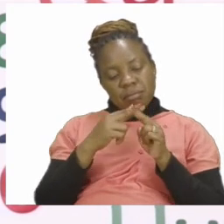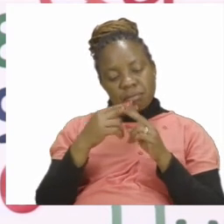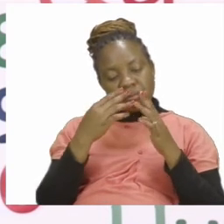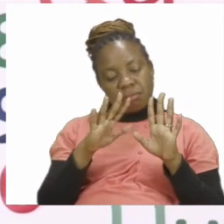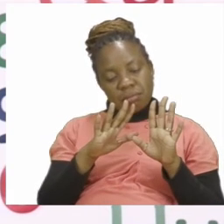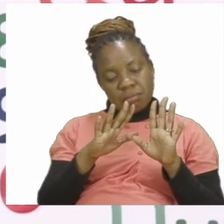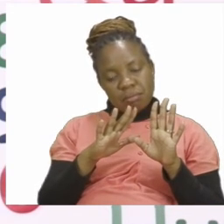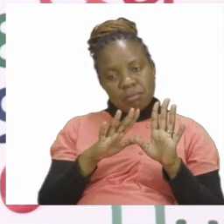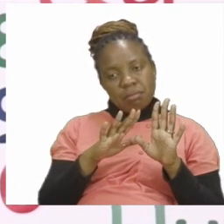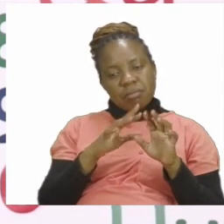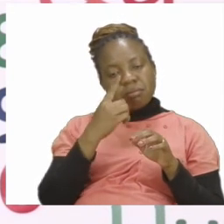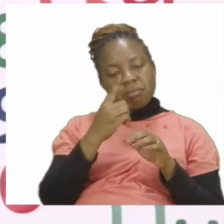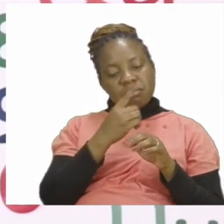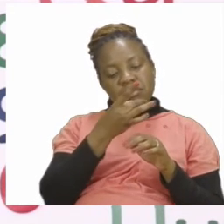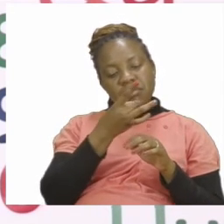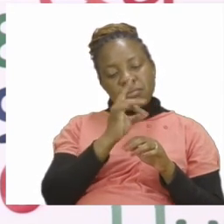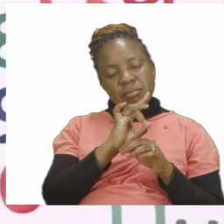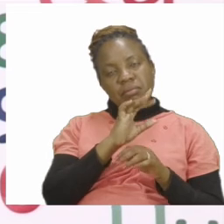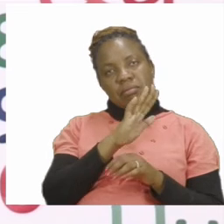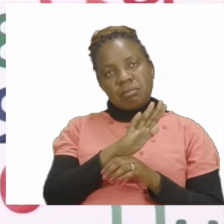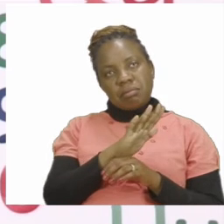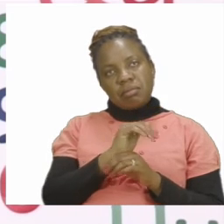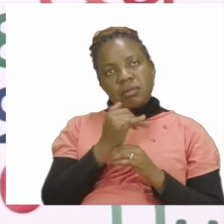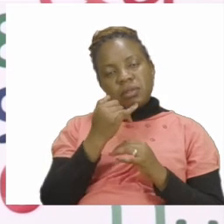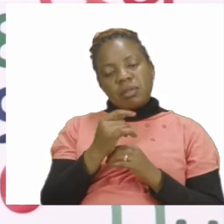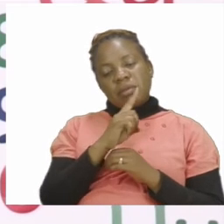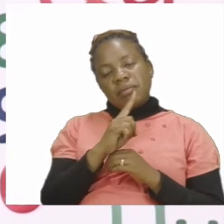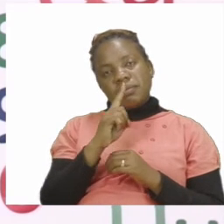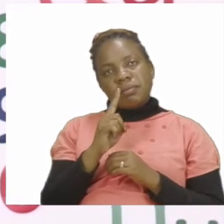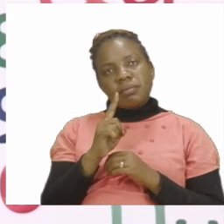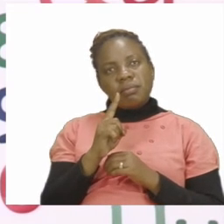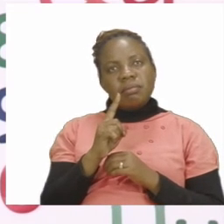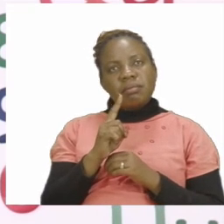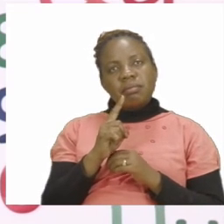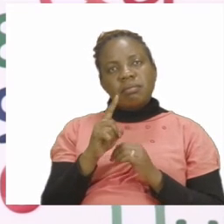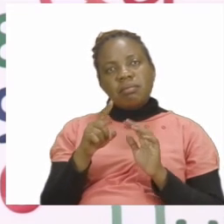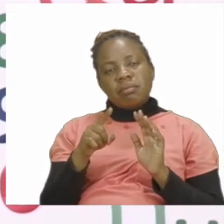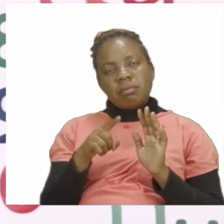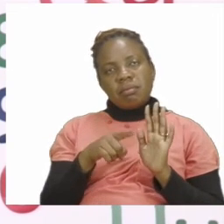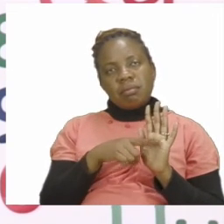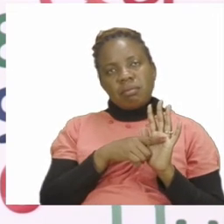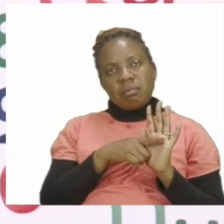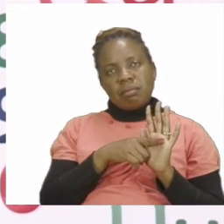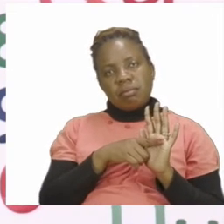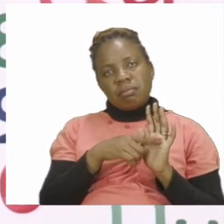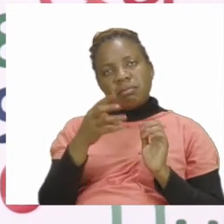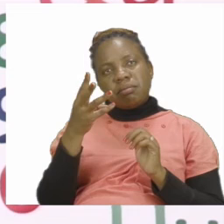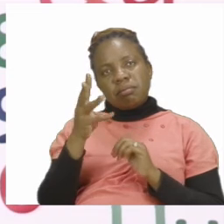8 left. So now we say 11 minus